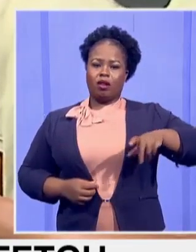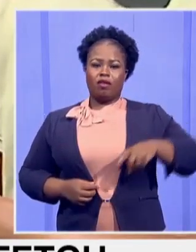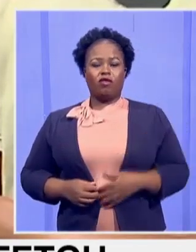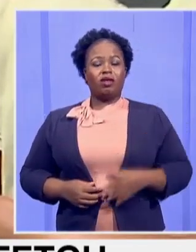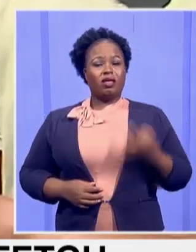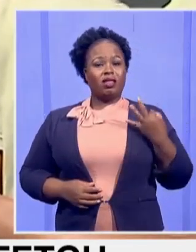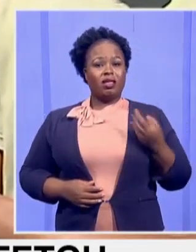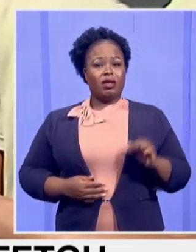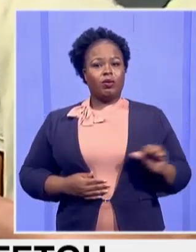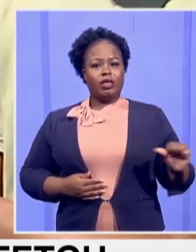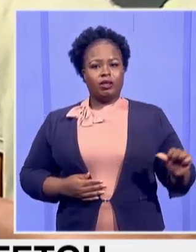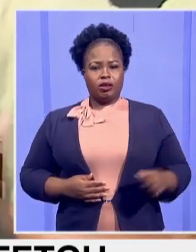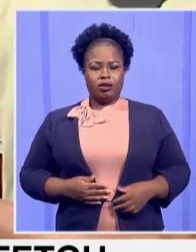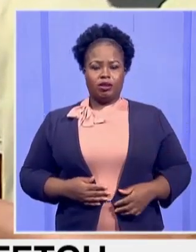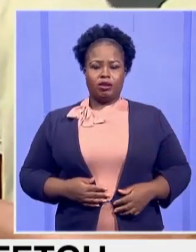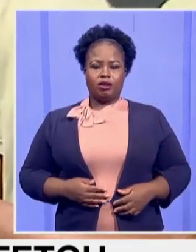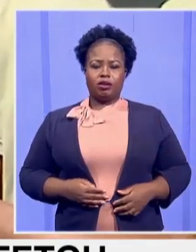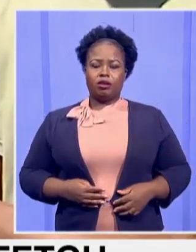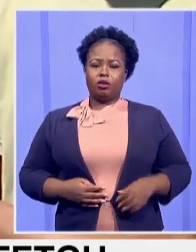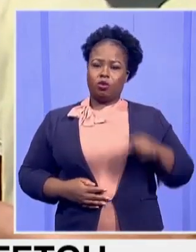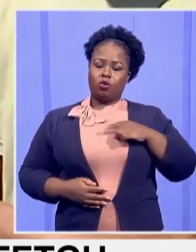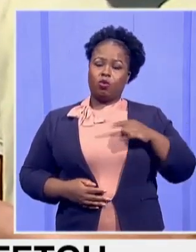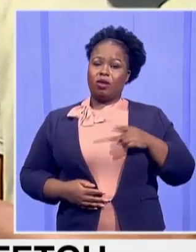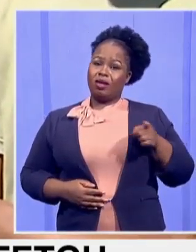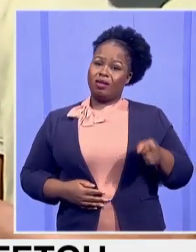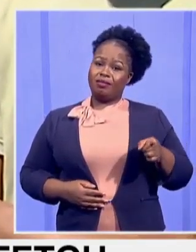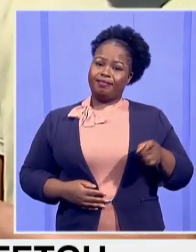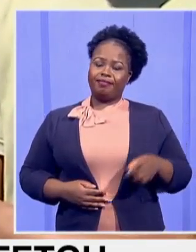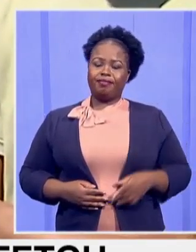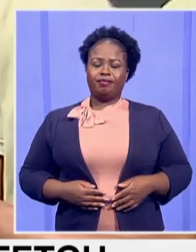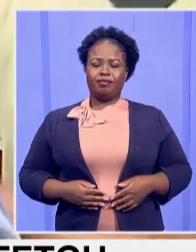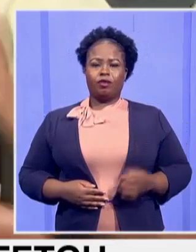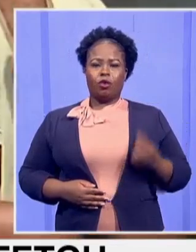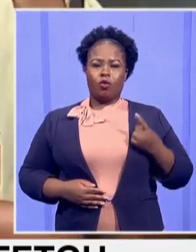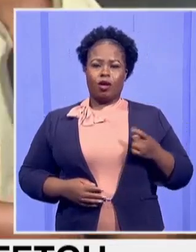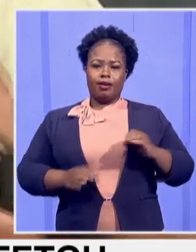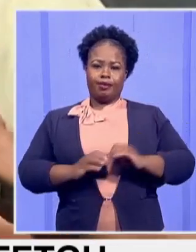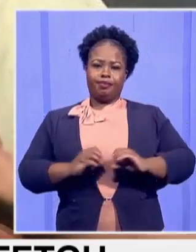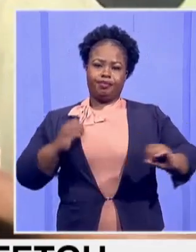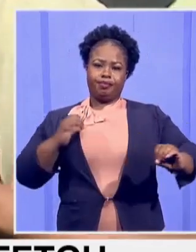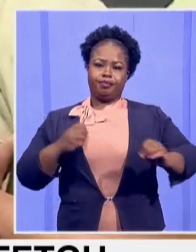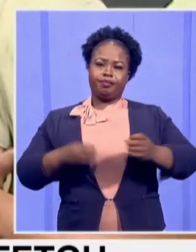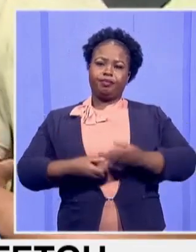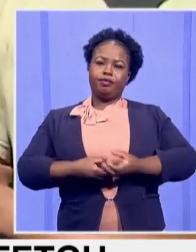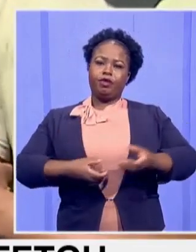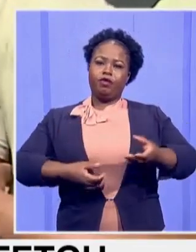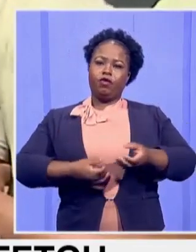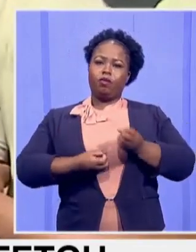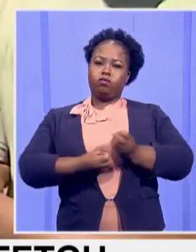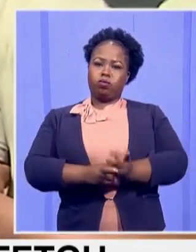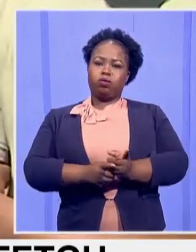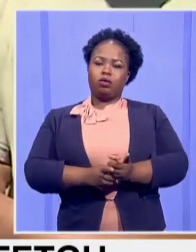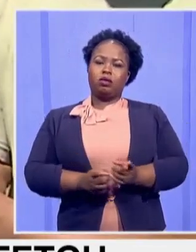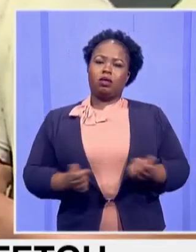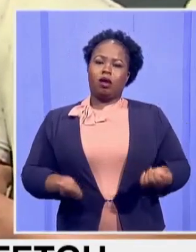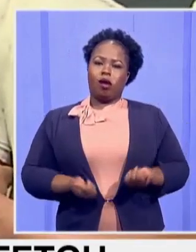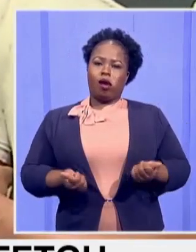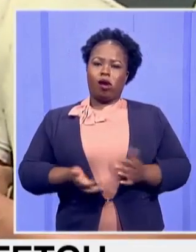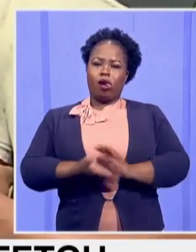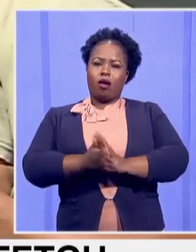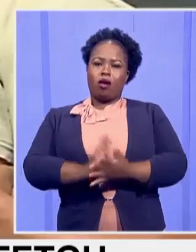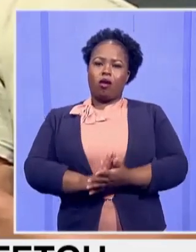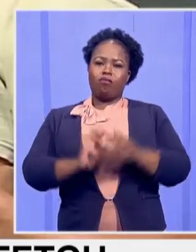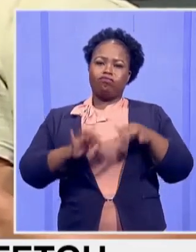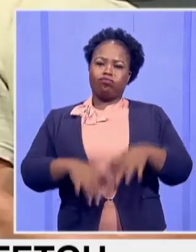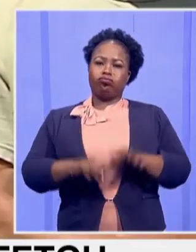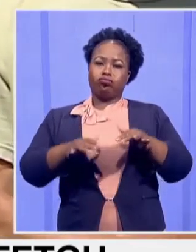3 weeks. After they allegedly one of the pipes supplying water to the residents damaged due to floods